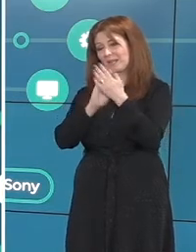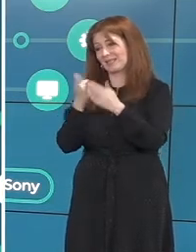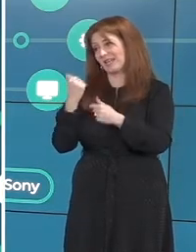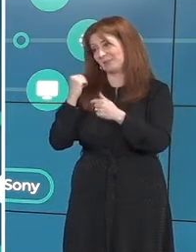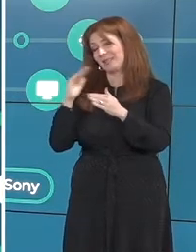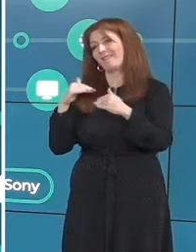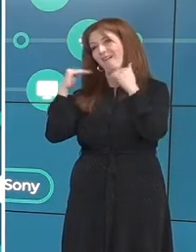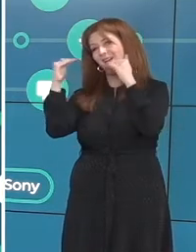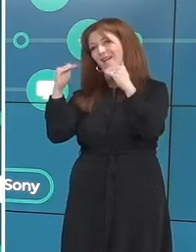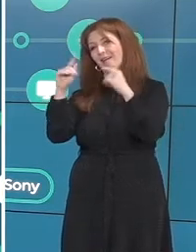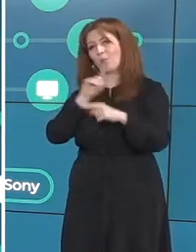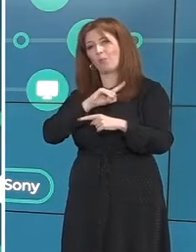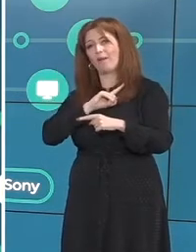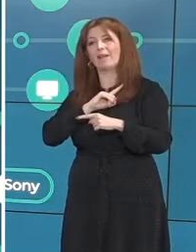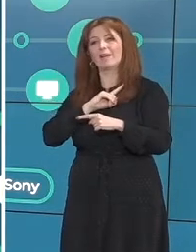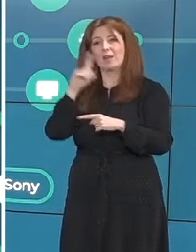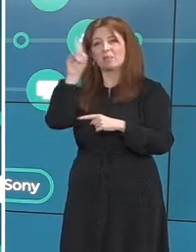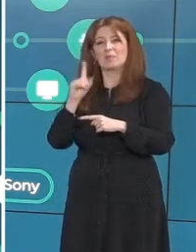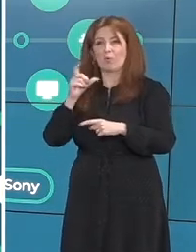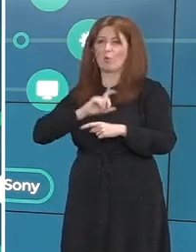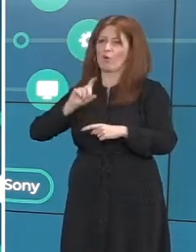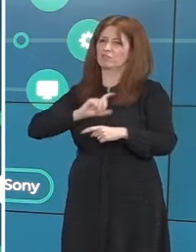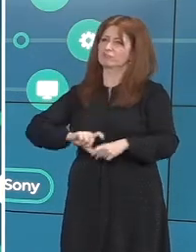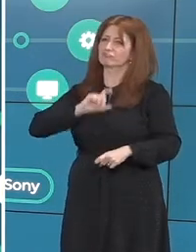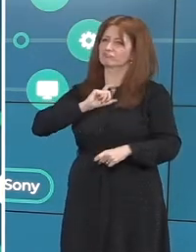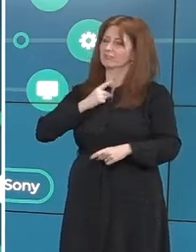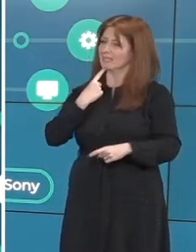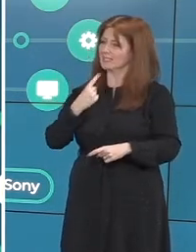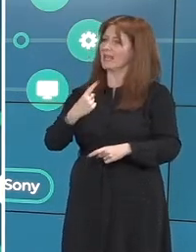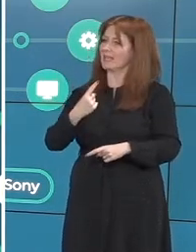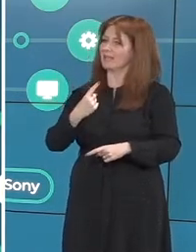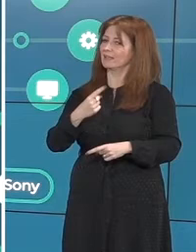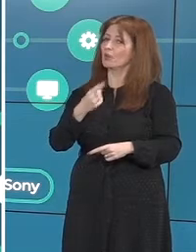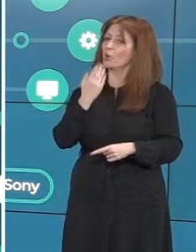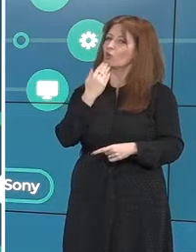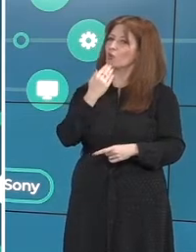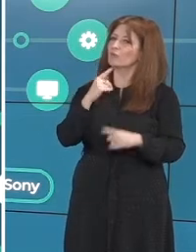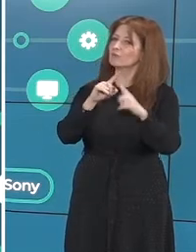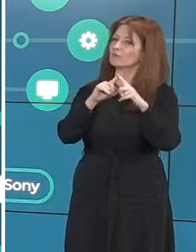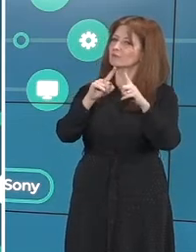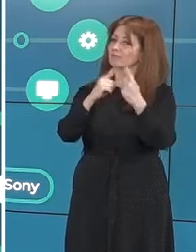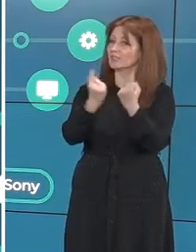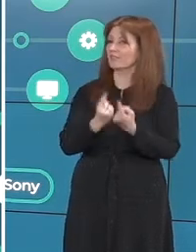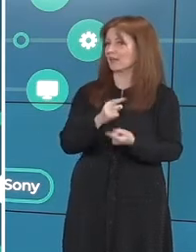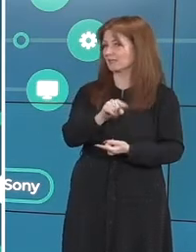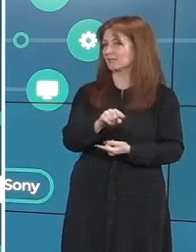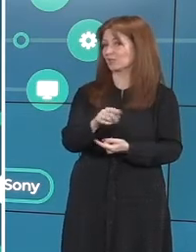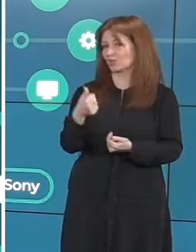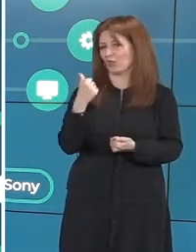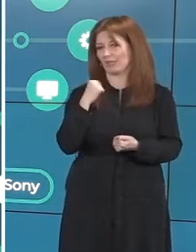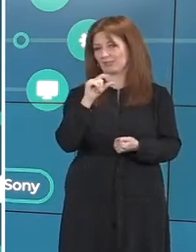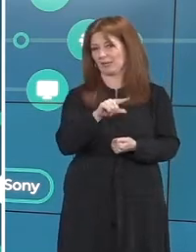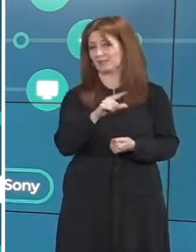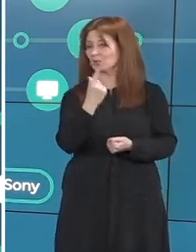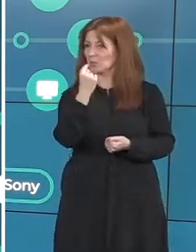think as people get more comfortable with the accessibility goodness packed into their devices, they kind of expect it. So if you can do dark mode